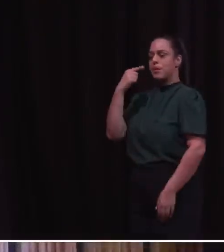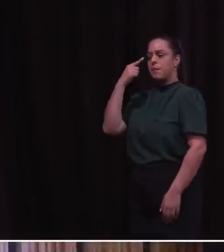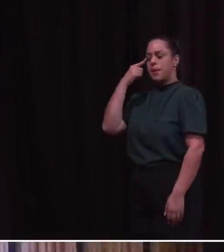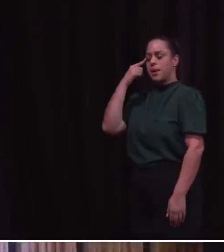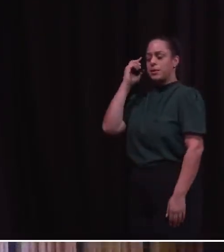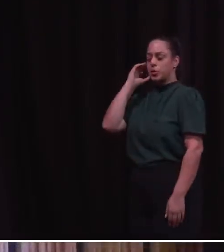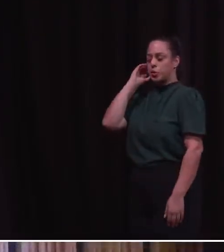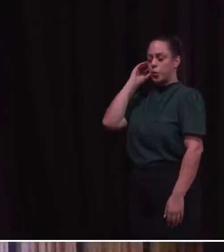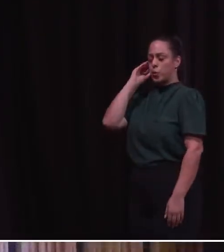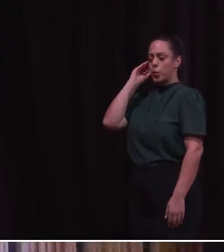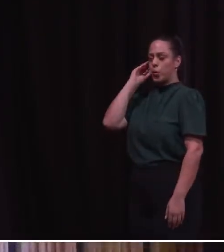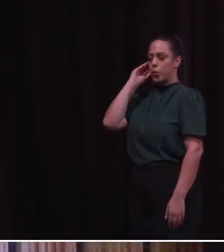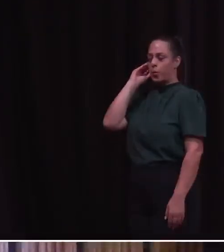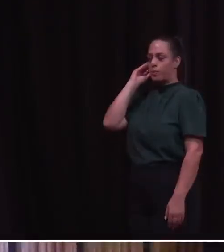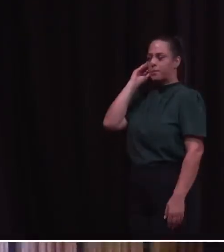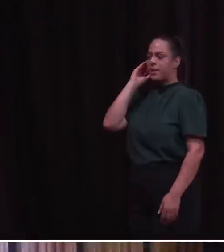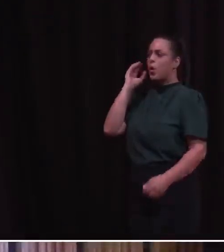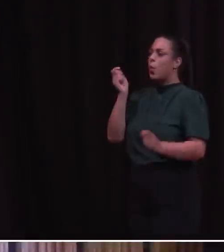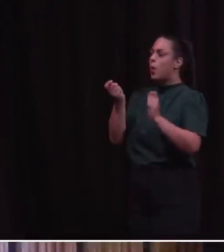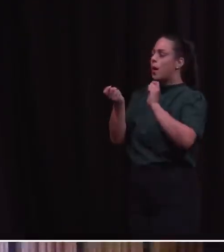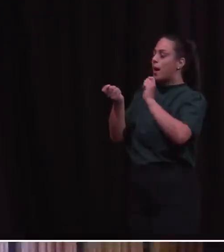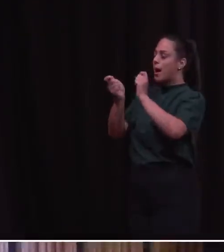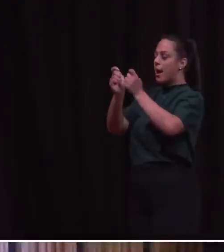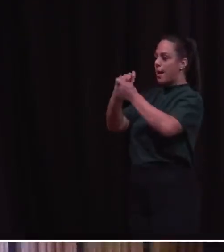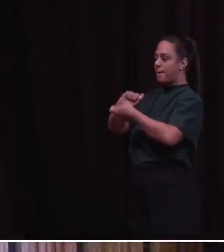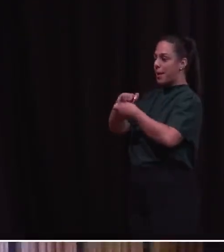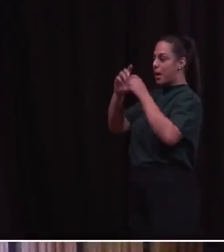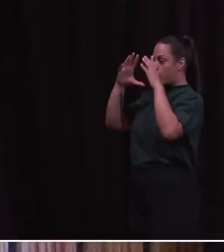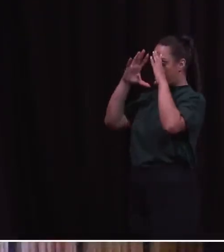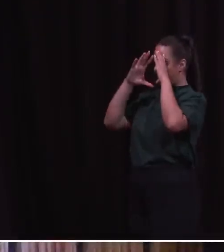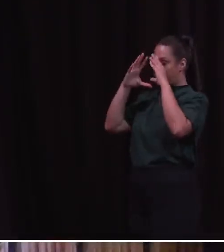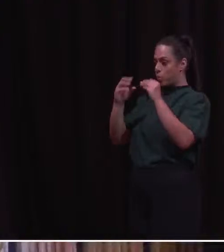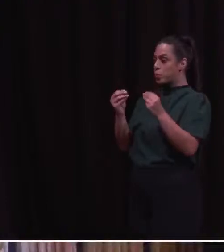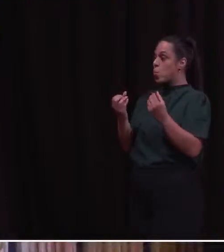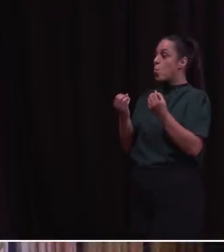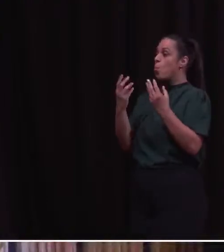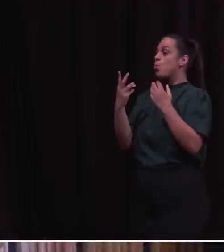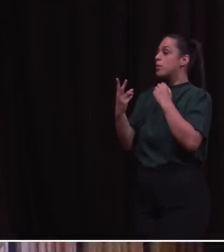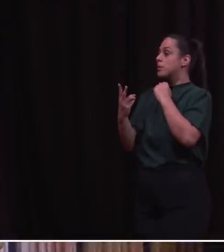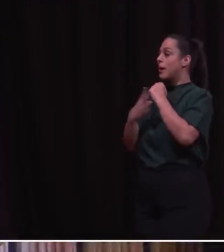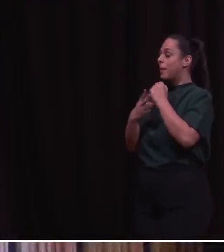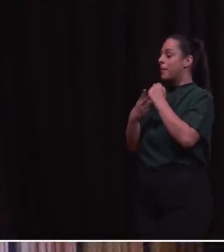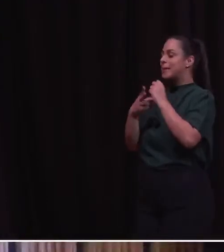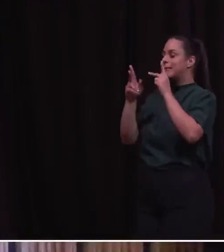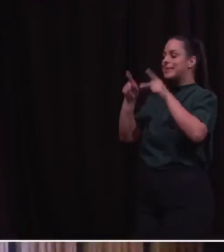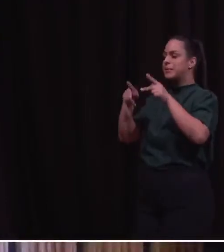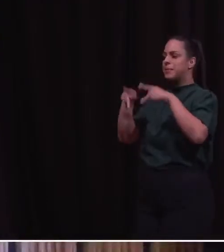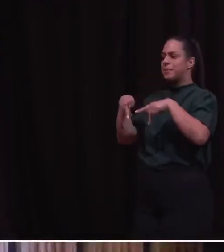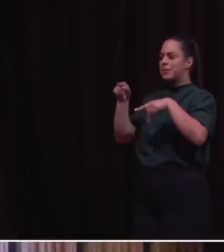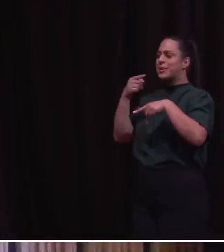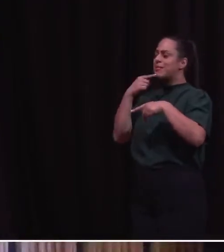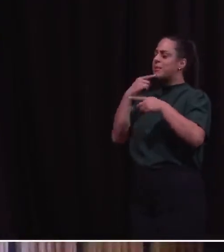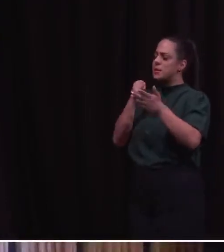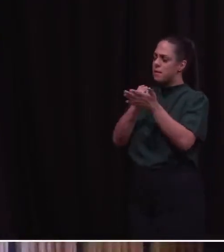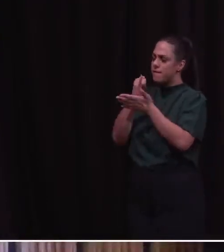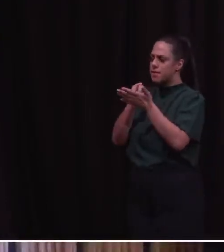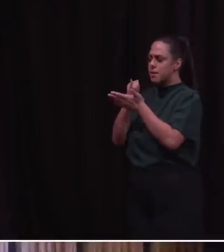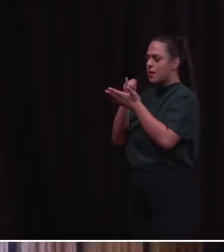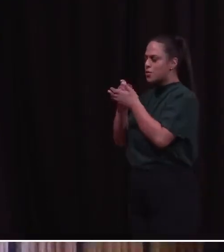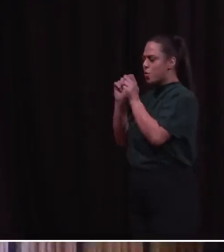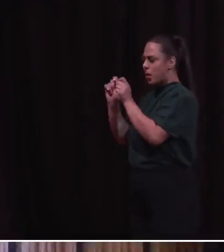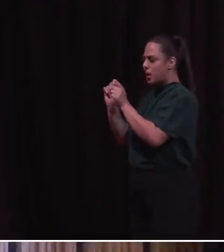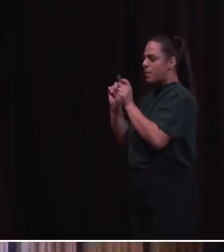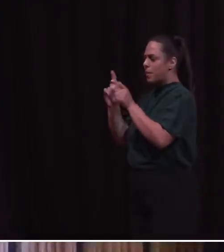Some would say scholarship, but scholarship is not neutral. And so in